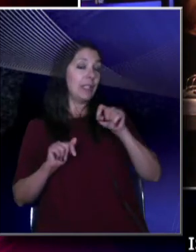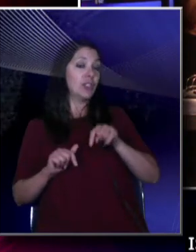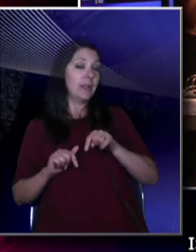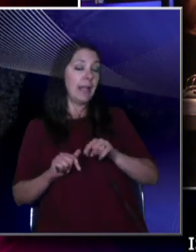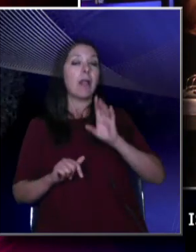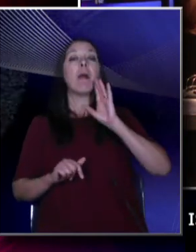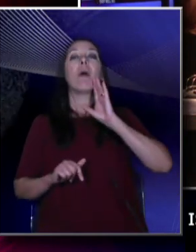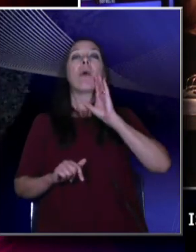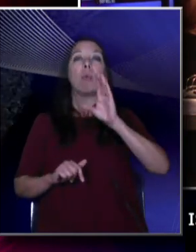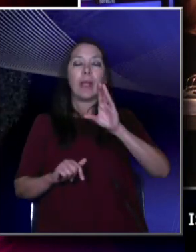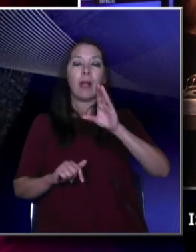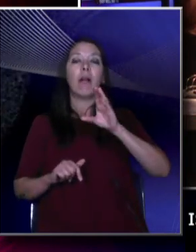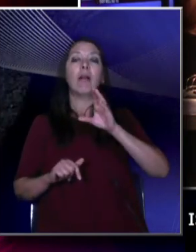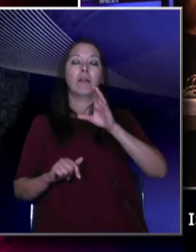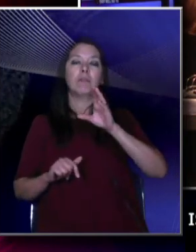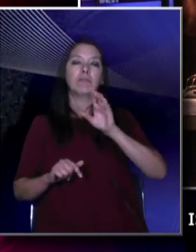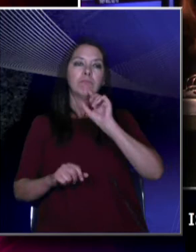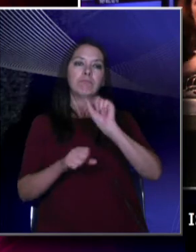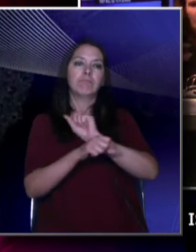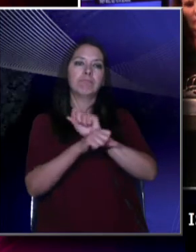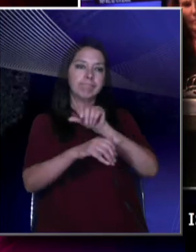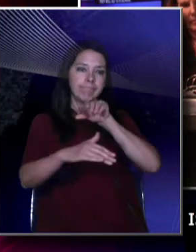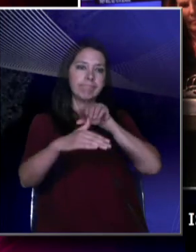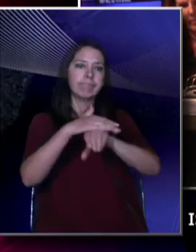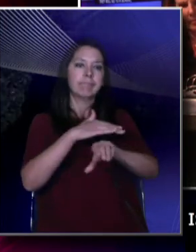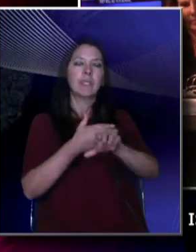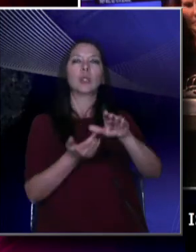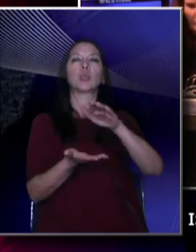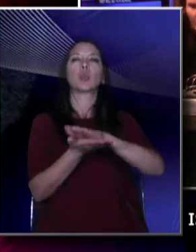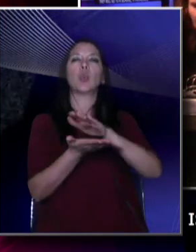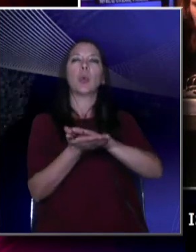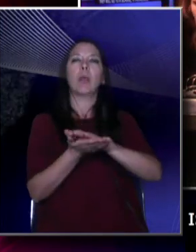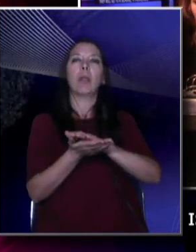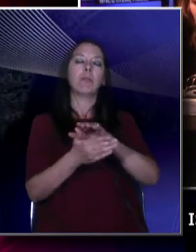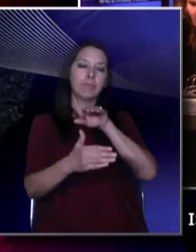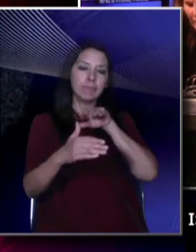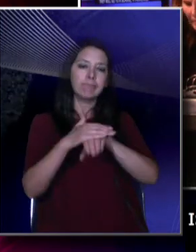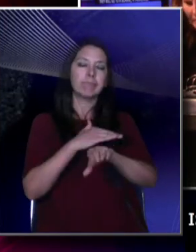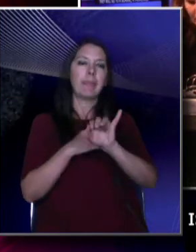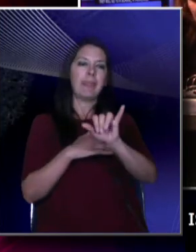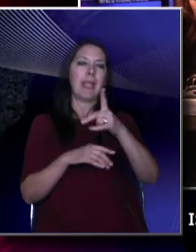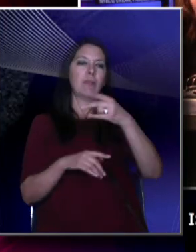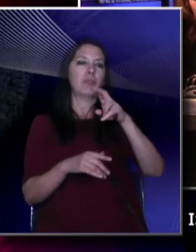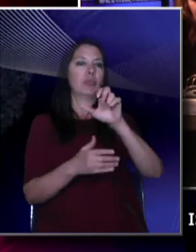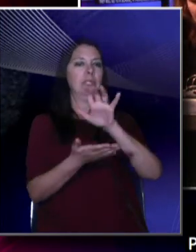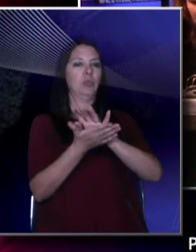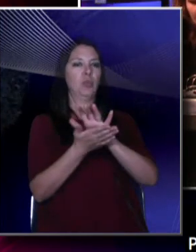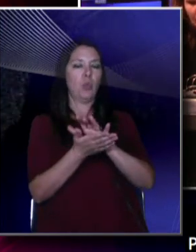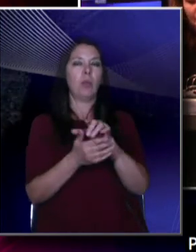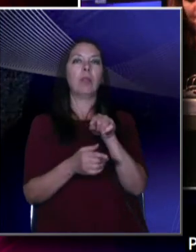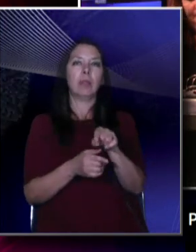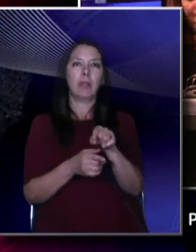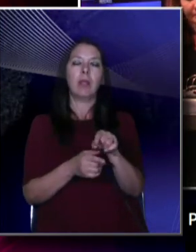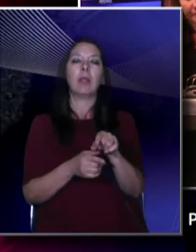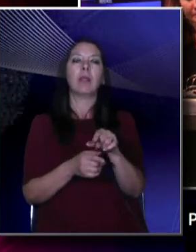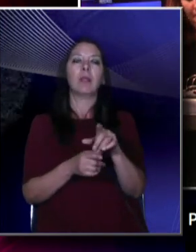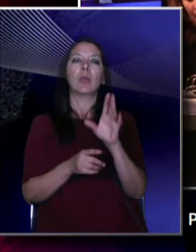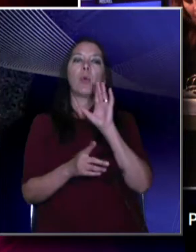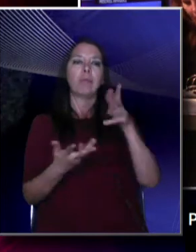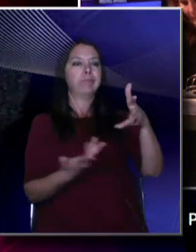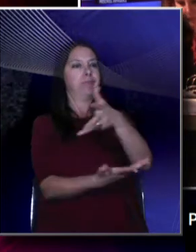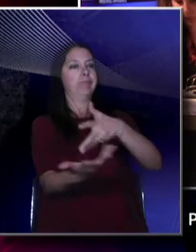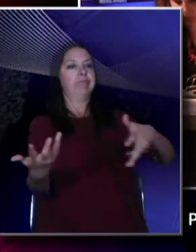go to a school, a preschool, and be provided the preschool experience